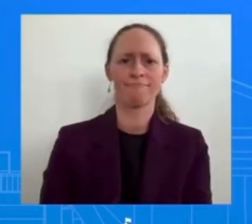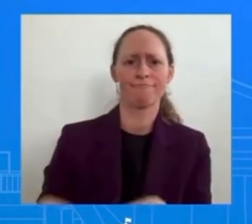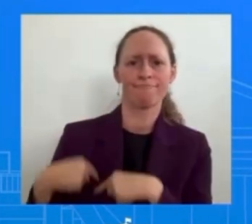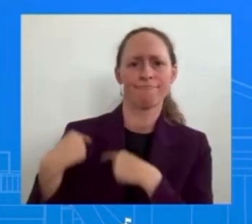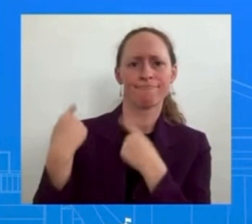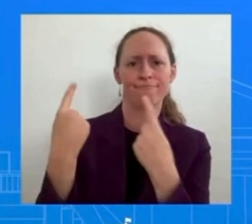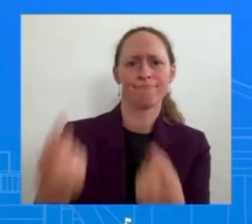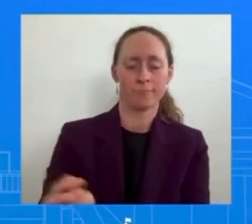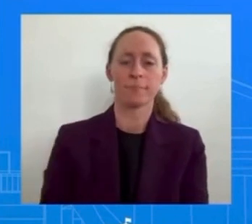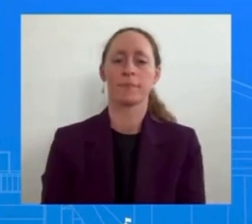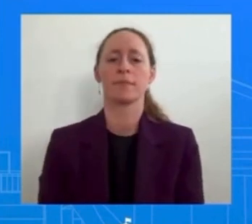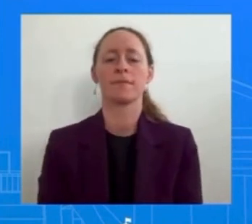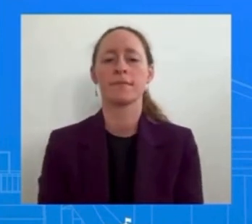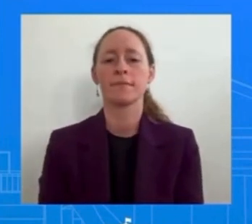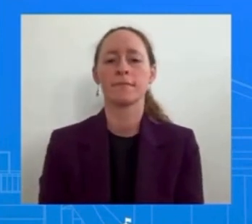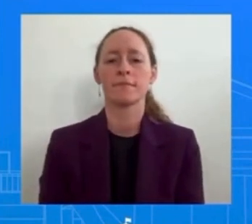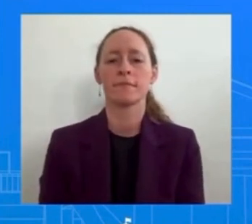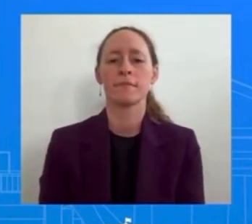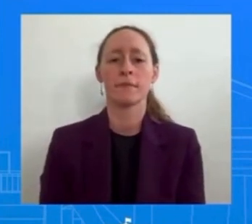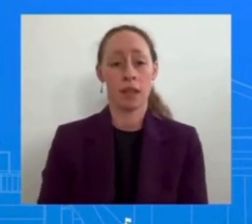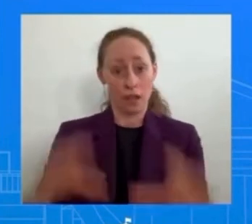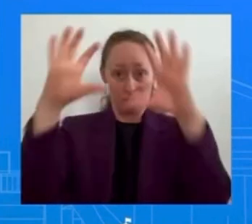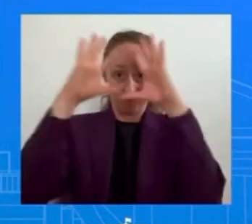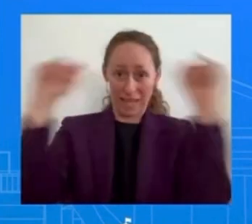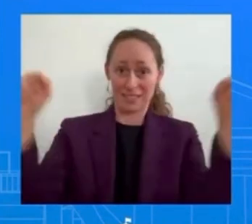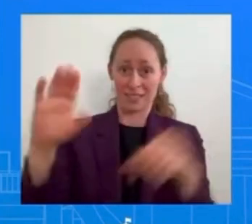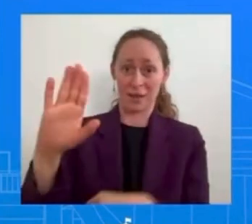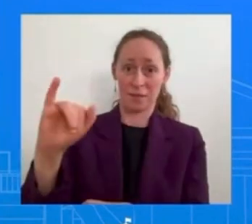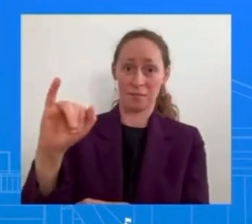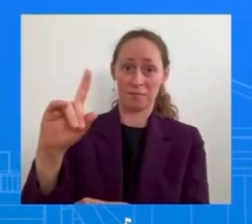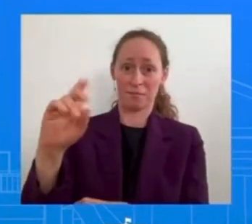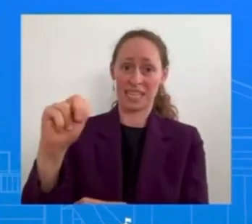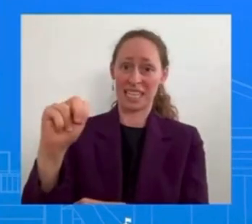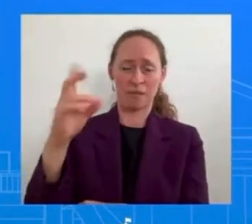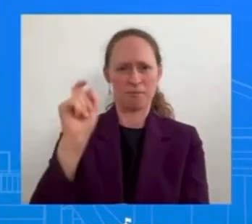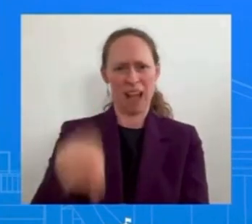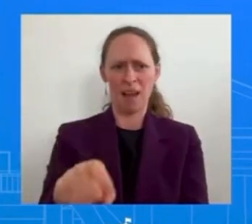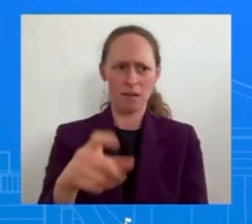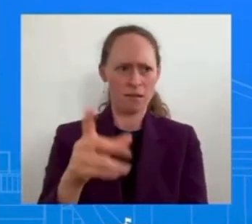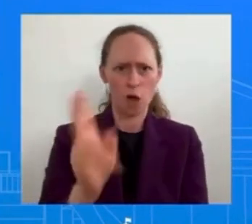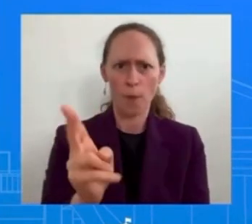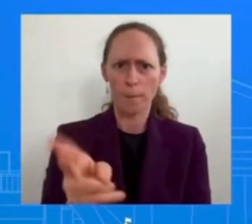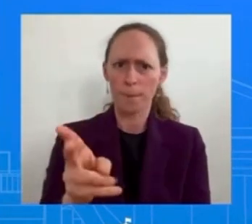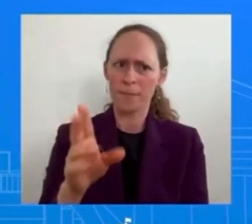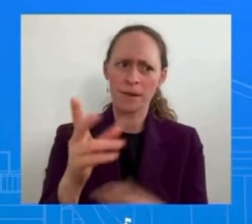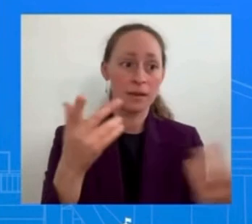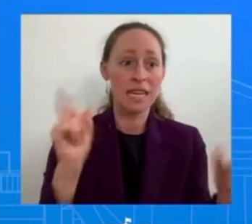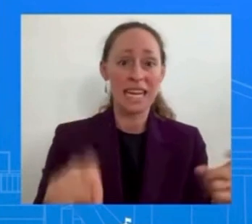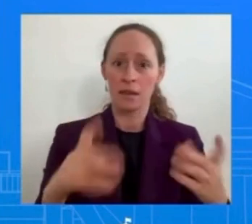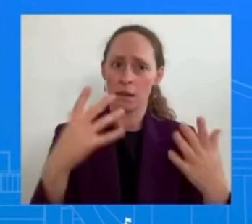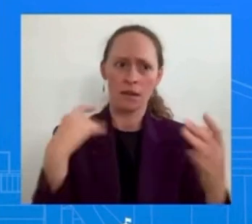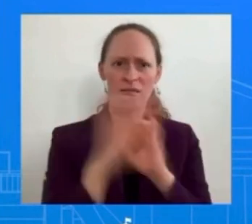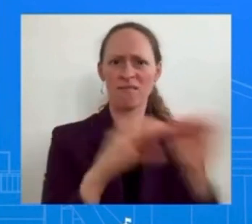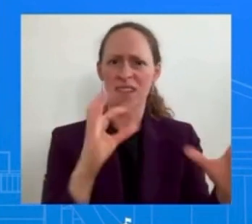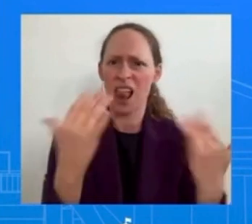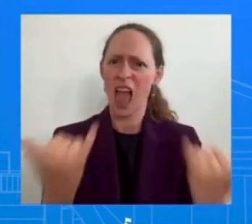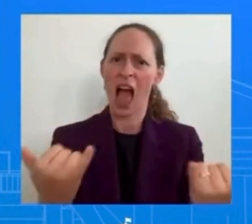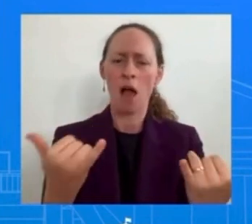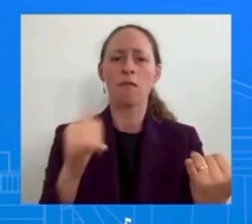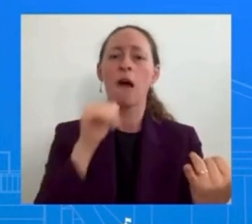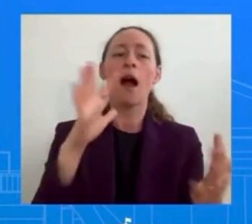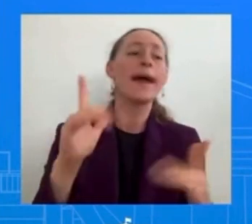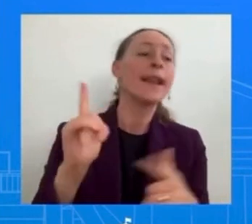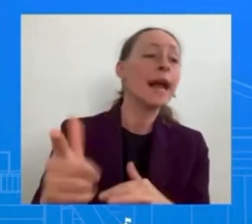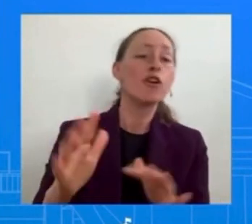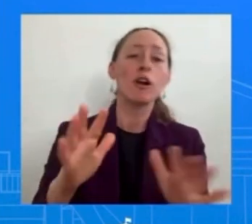resources into the area so we could help people as soon as possible that were impacted. Since the news first broke